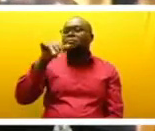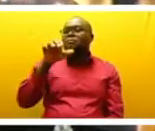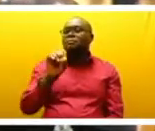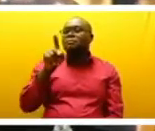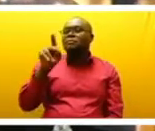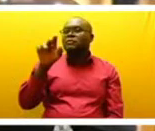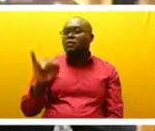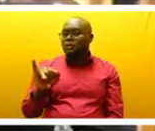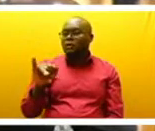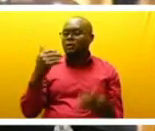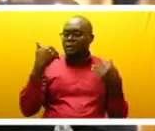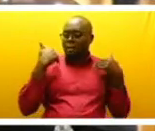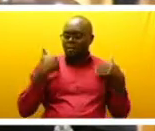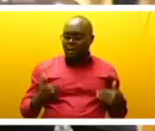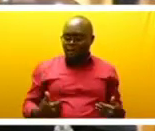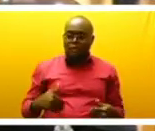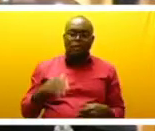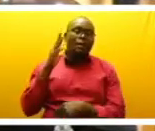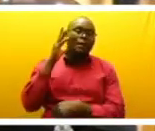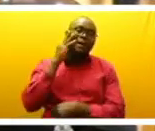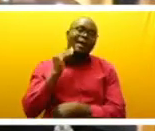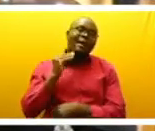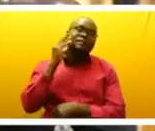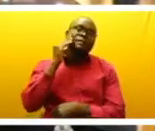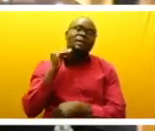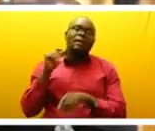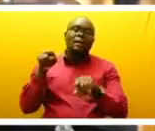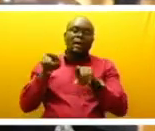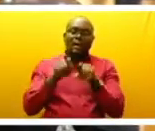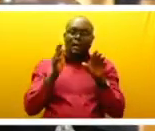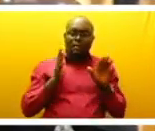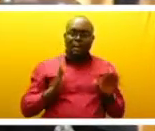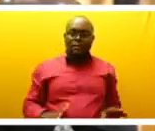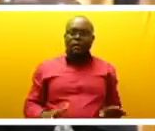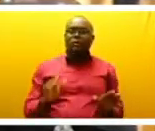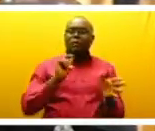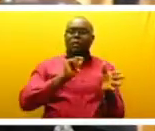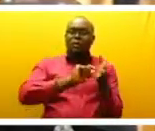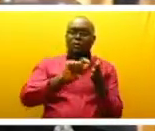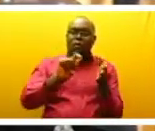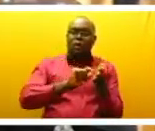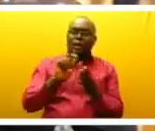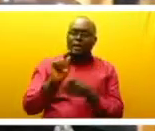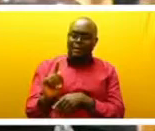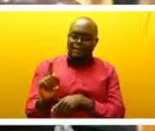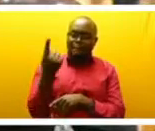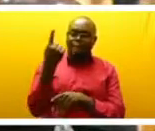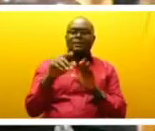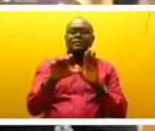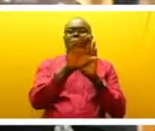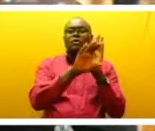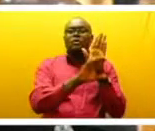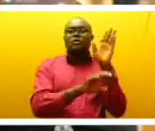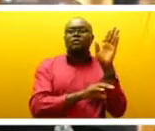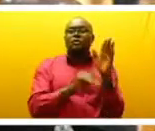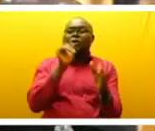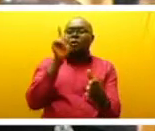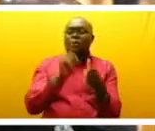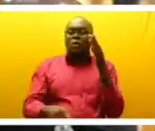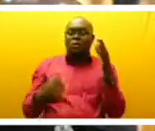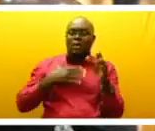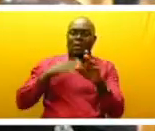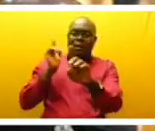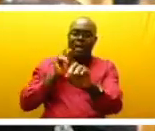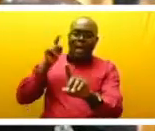my personal experience as a draftsman of the original Constitution, what our